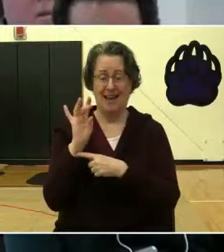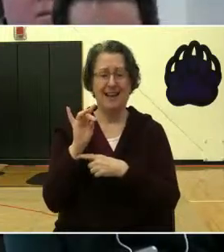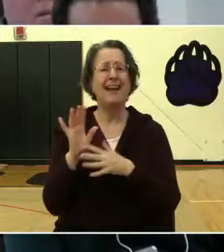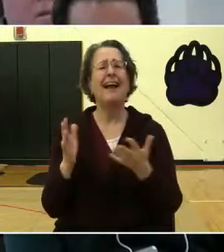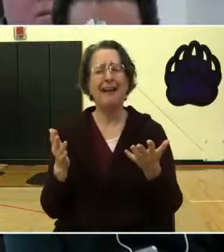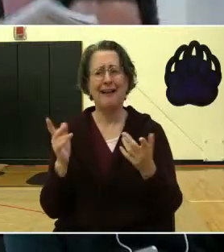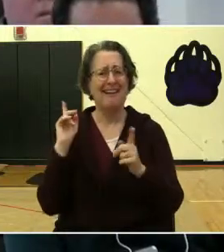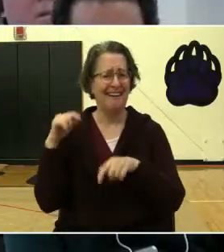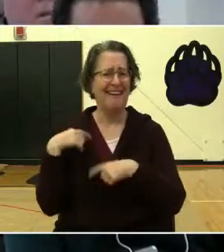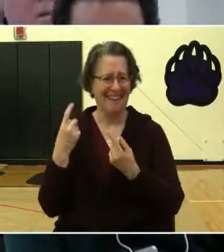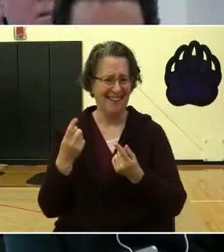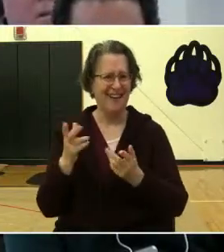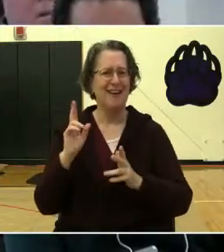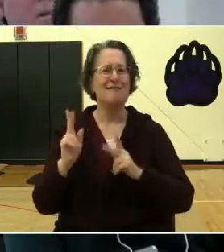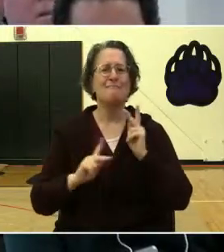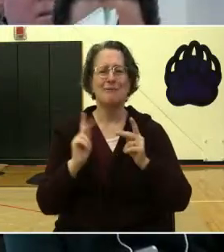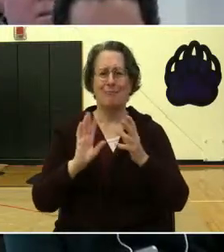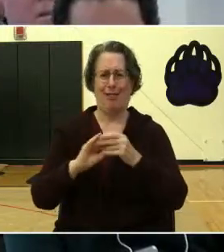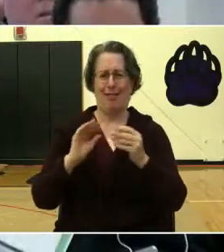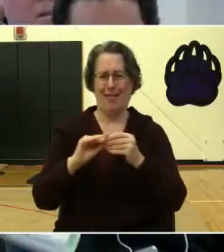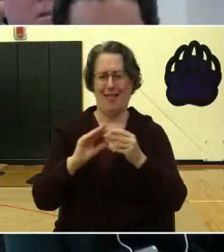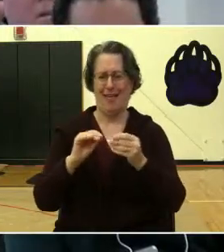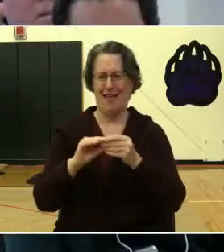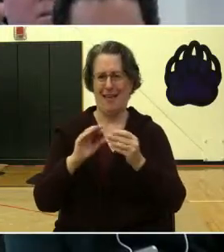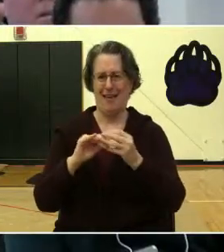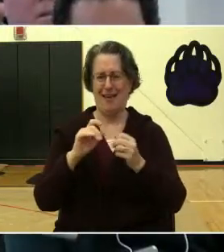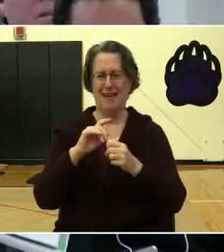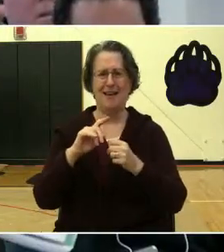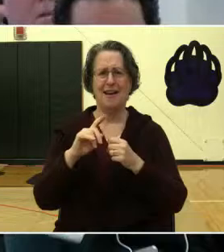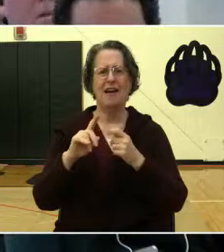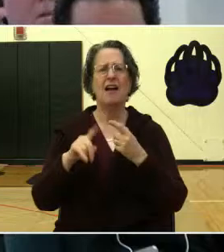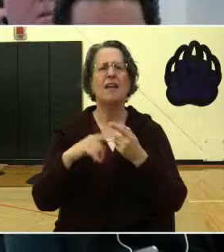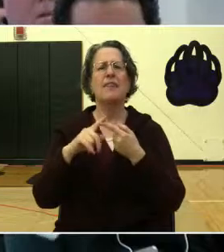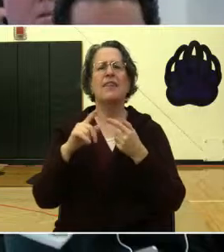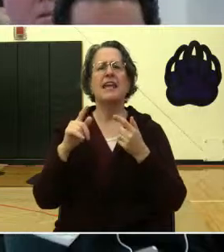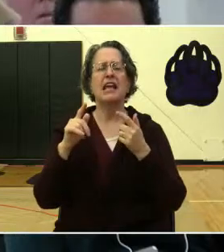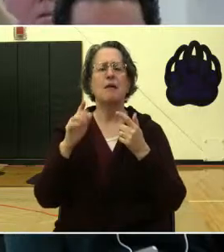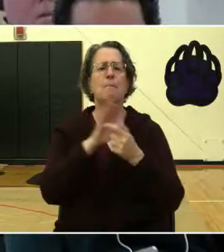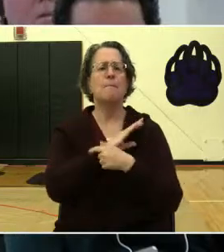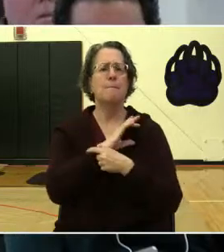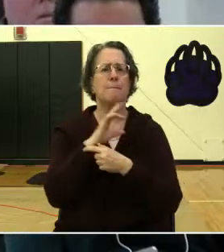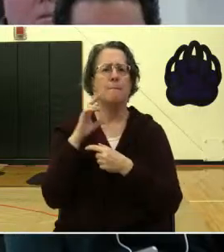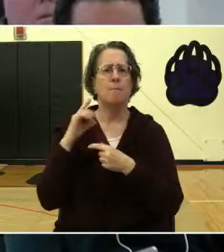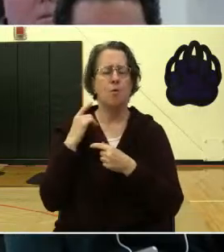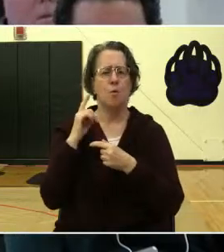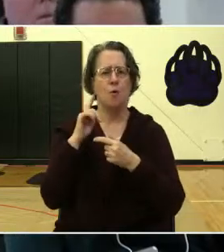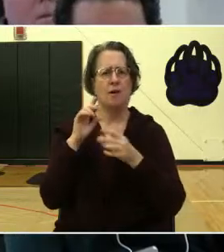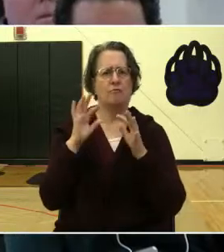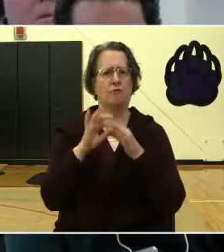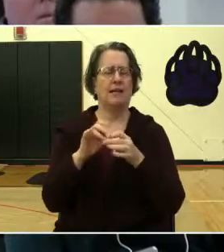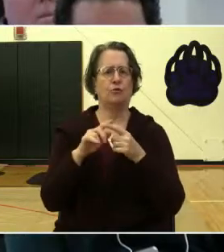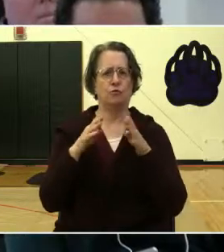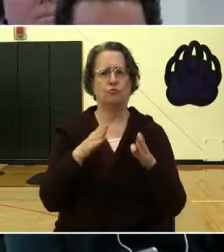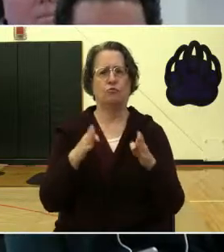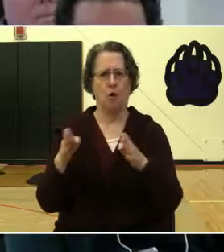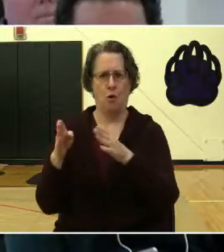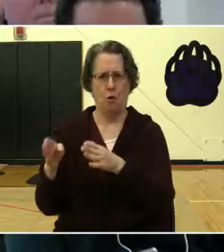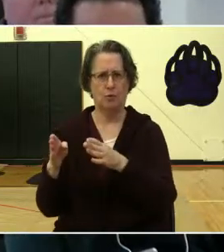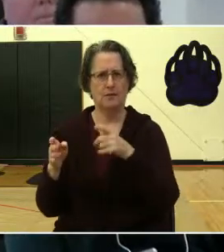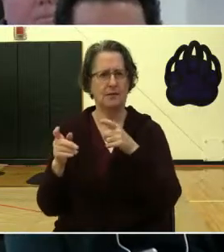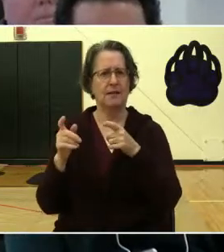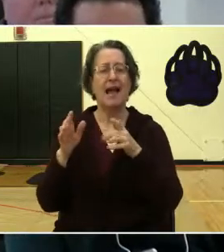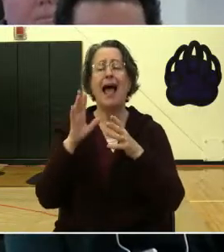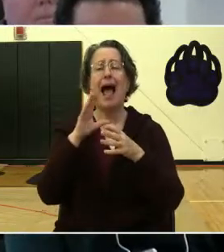pointed out that gasby the Standards Board uh strongly recommends that excess